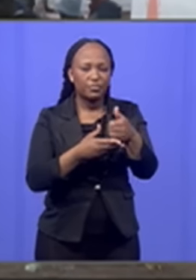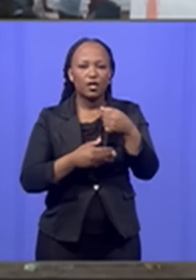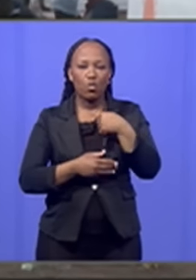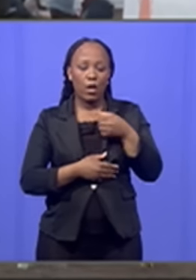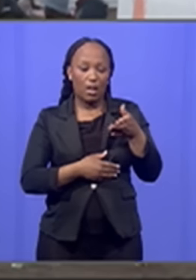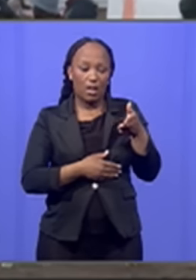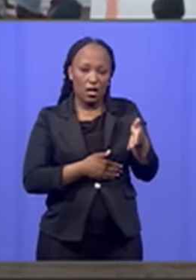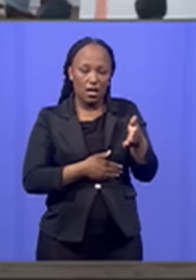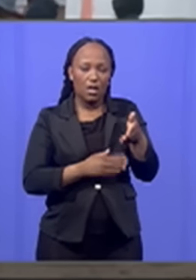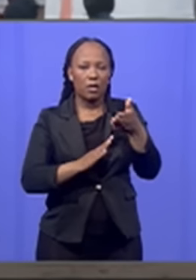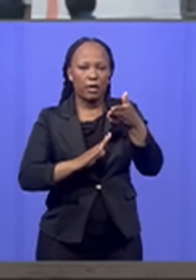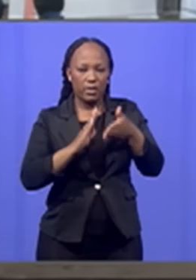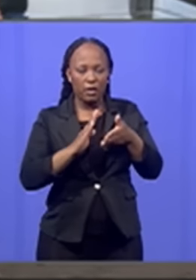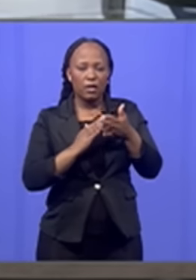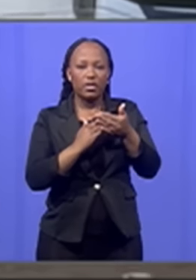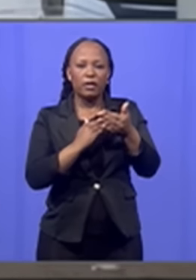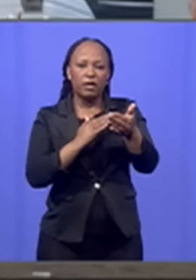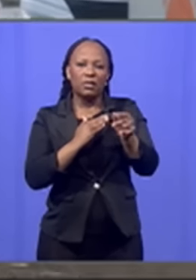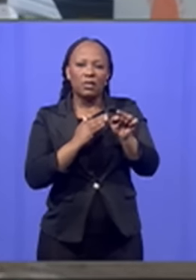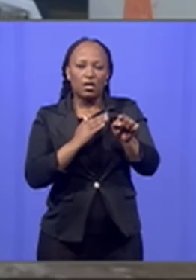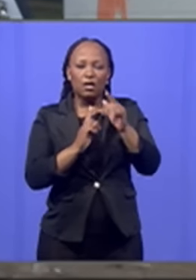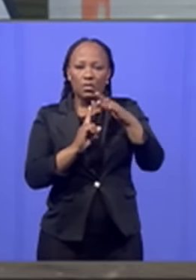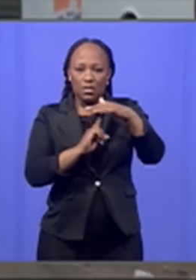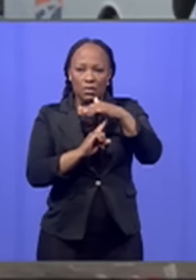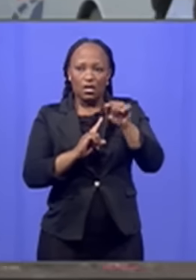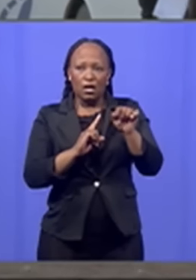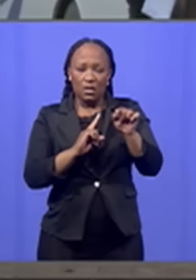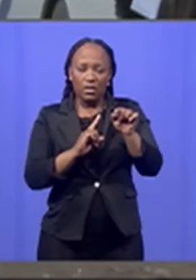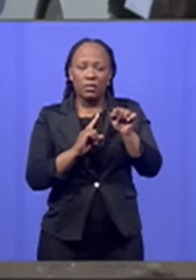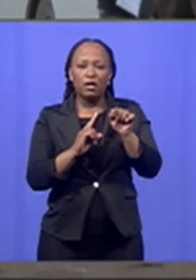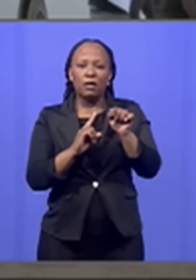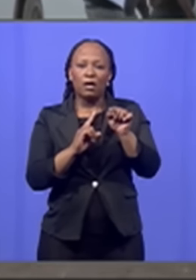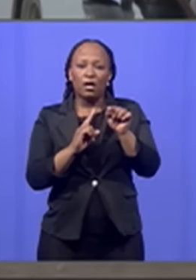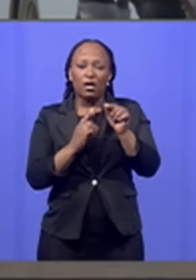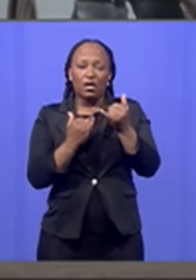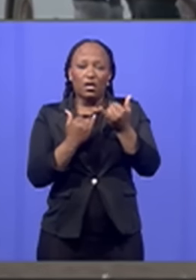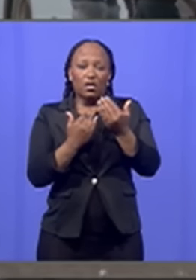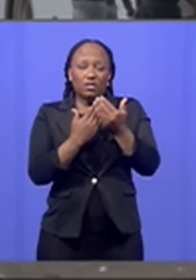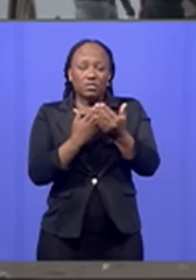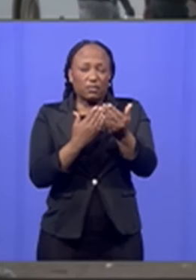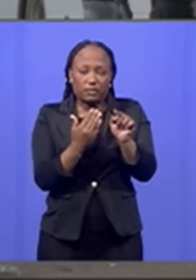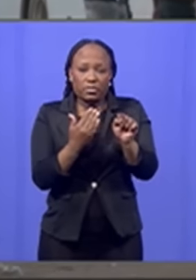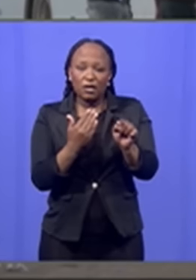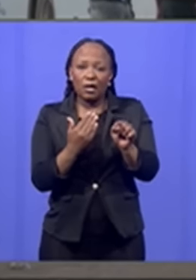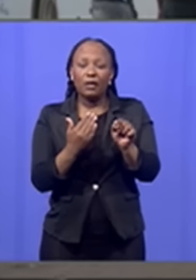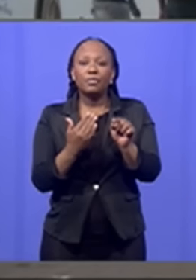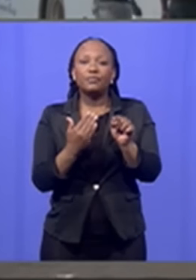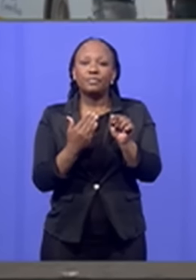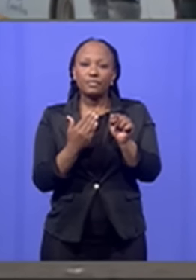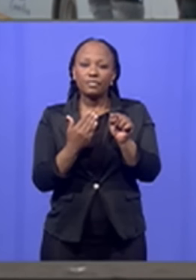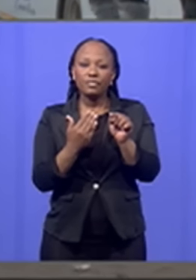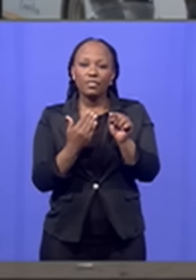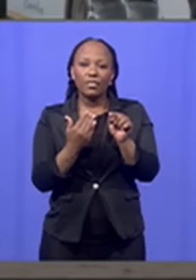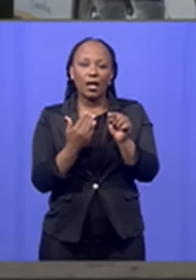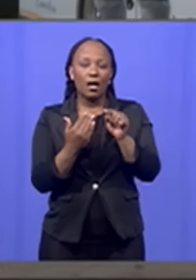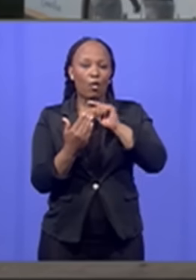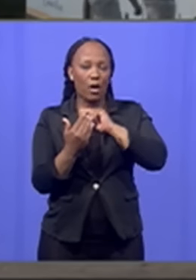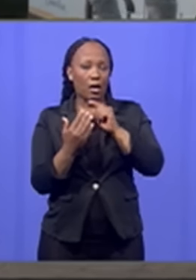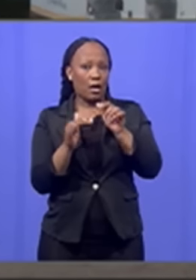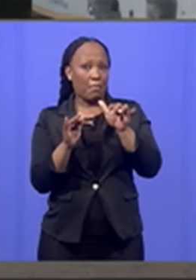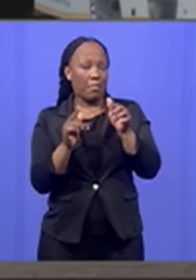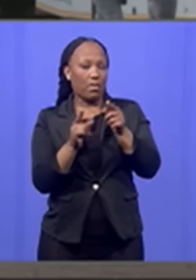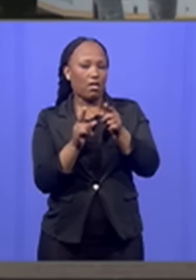o fitlhela re bona gore situation e nyaka e lekane mo tao sena batho rena re gona